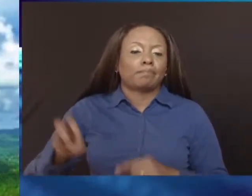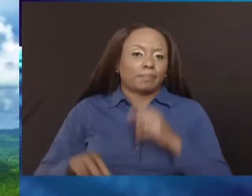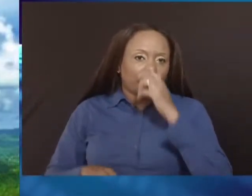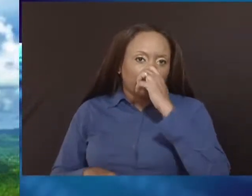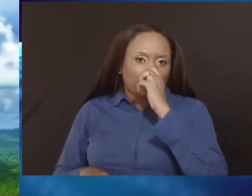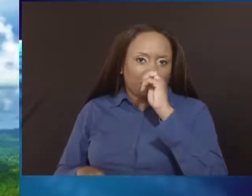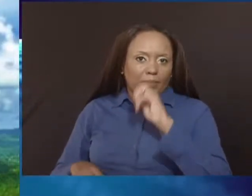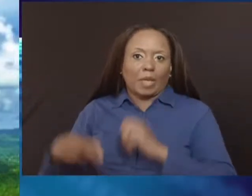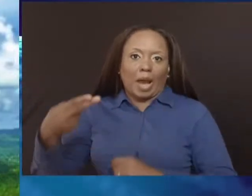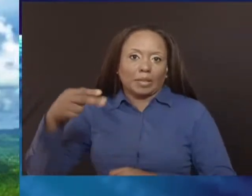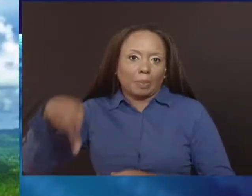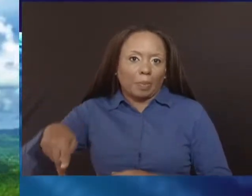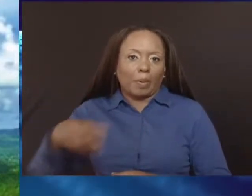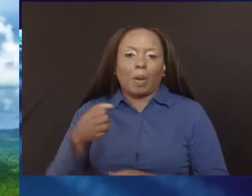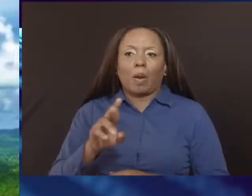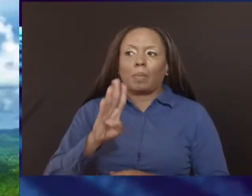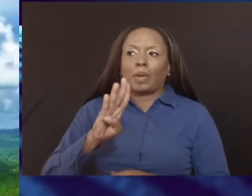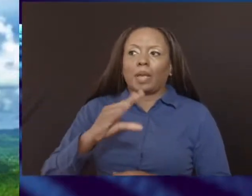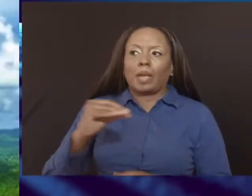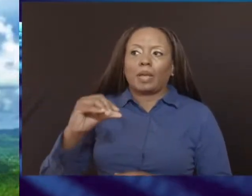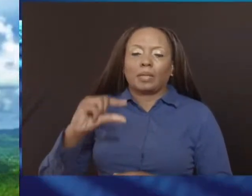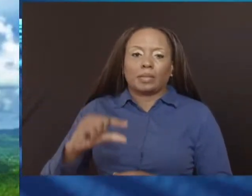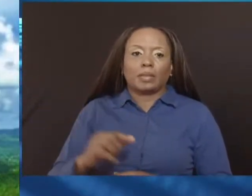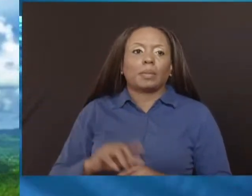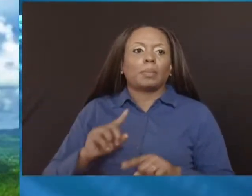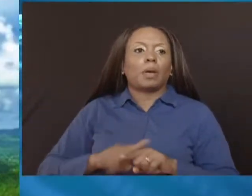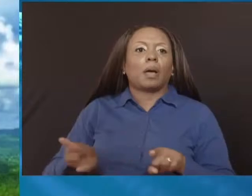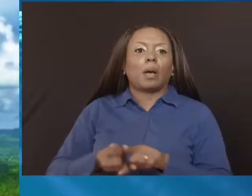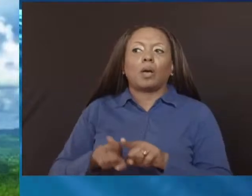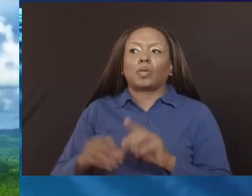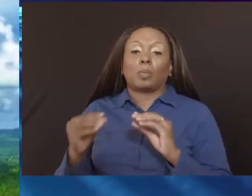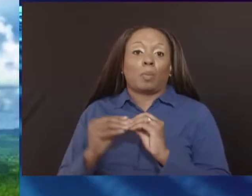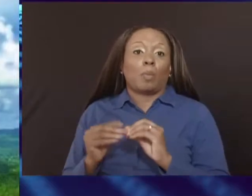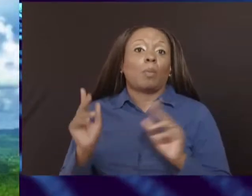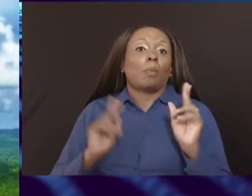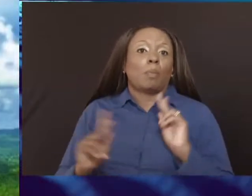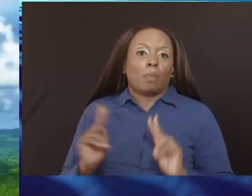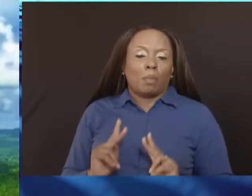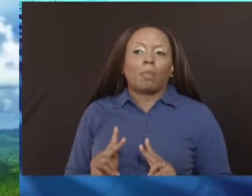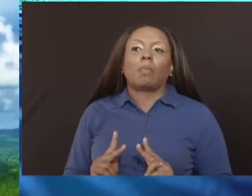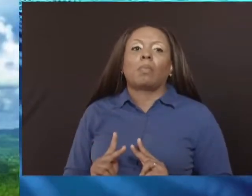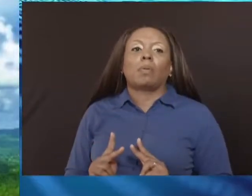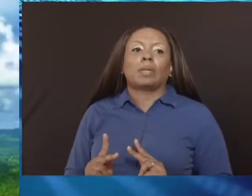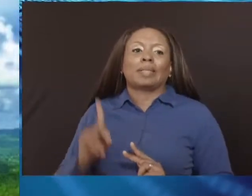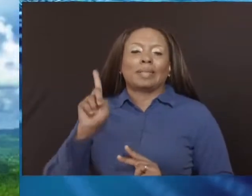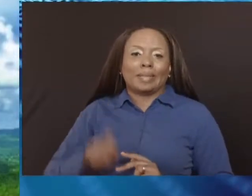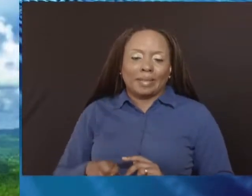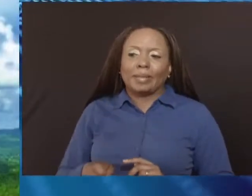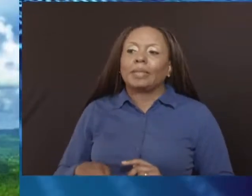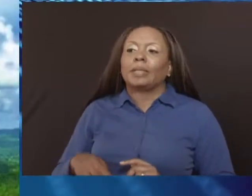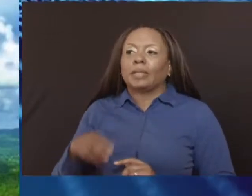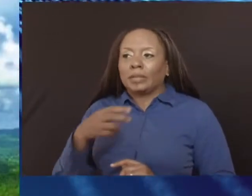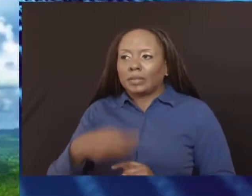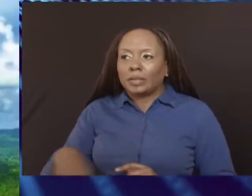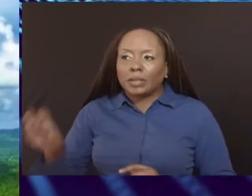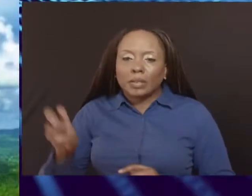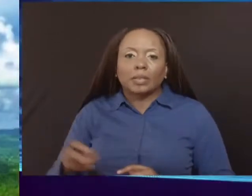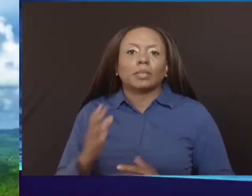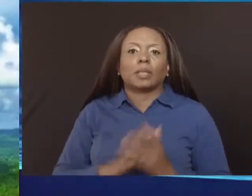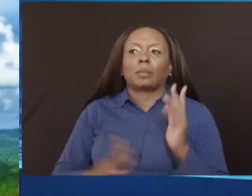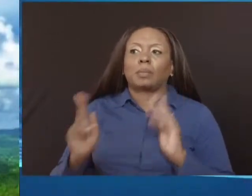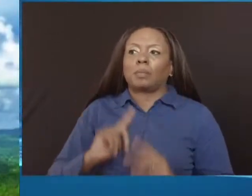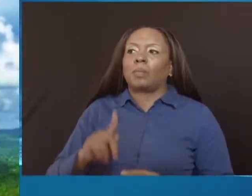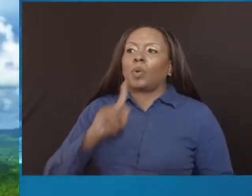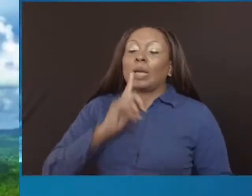122 persons, if I'm looking at my dashboard, who are in the process of being collected. Those are persons who are red